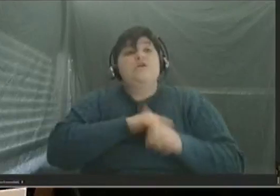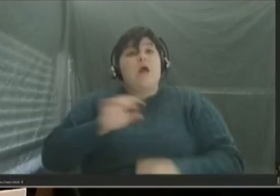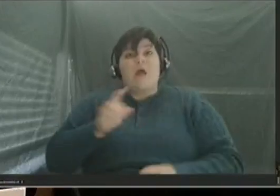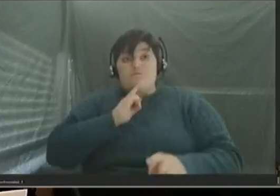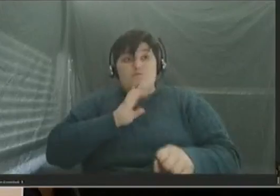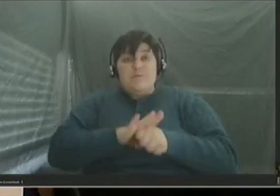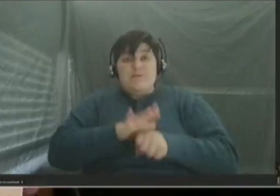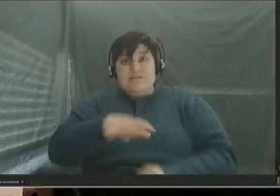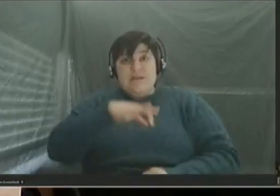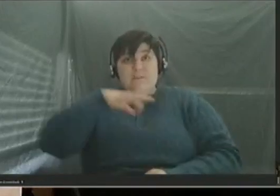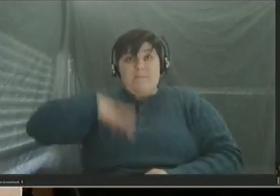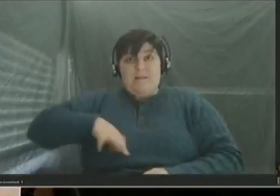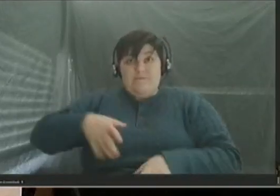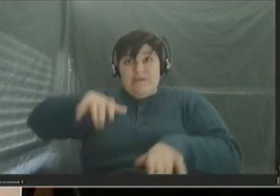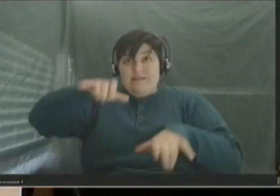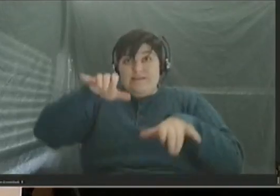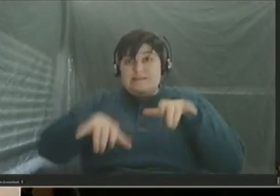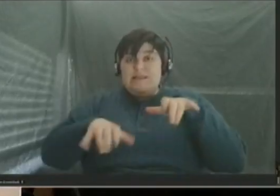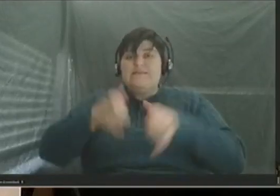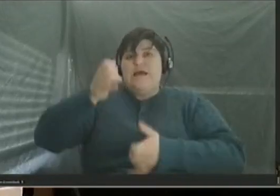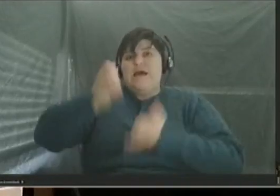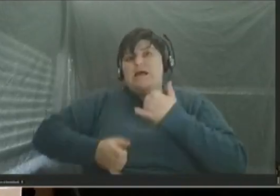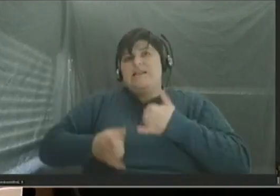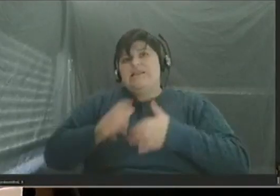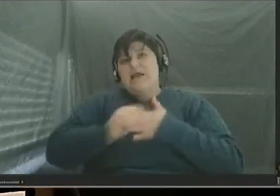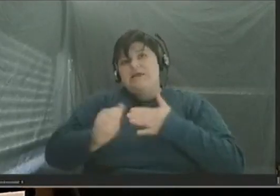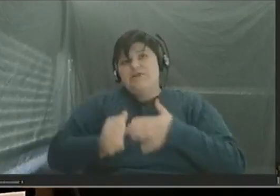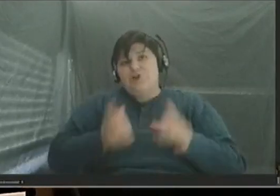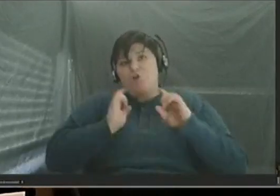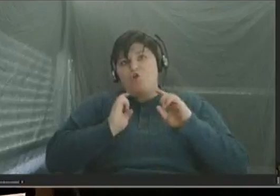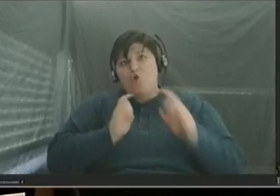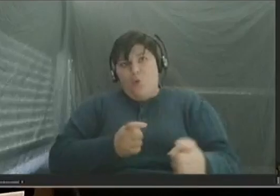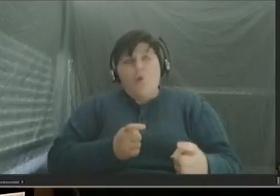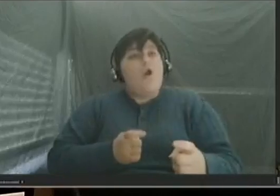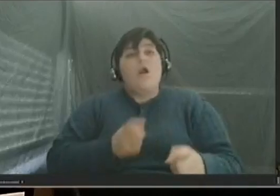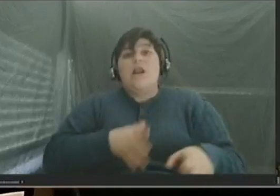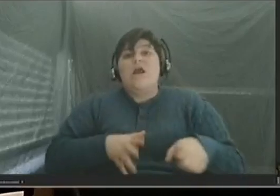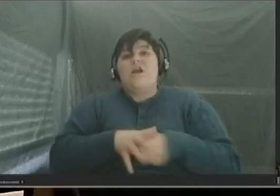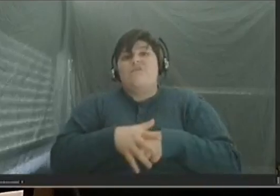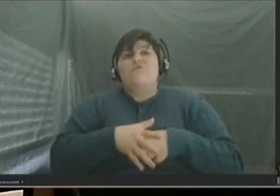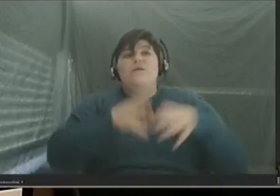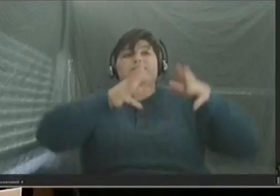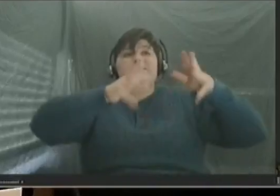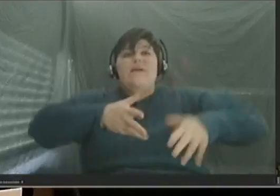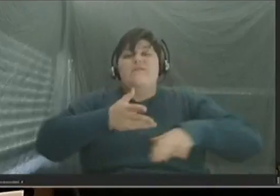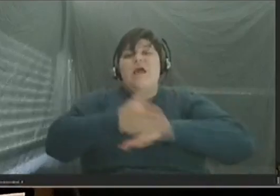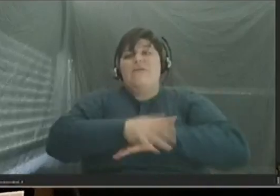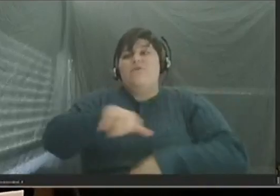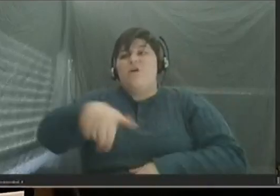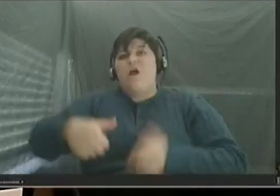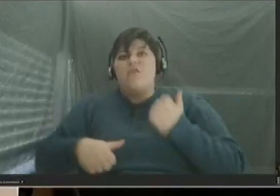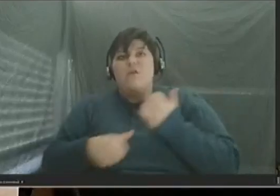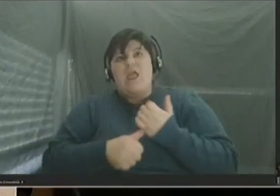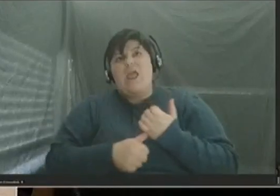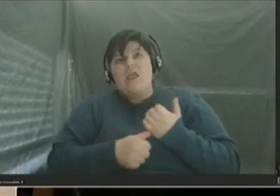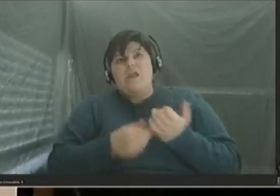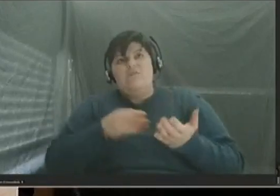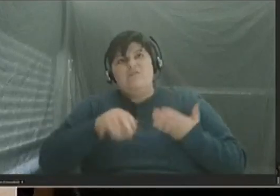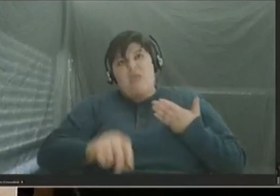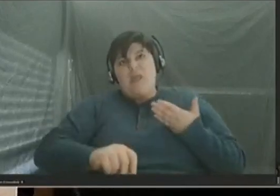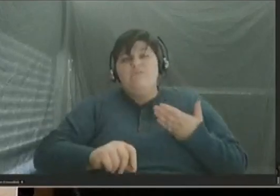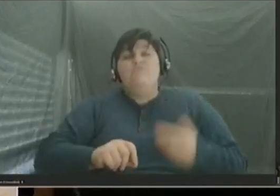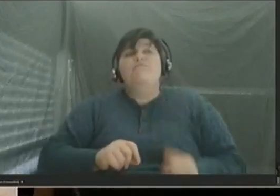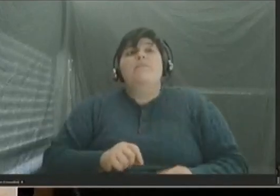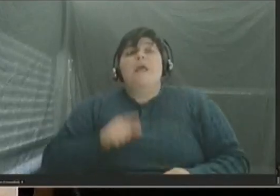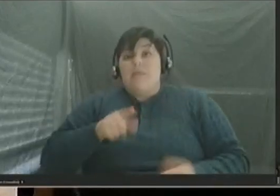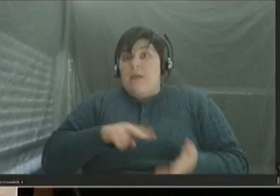benefit remains a last dollar award, covering only what's left over after other aid is applied. That